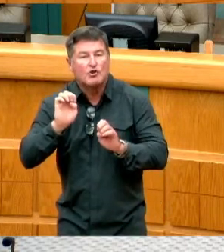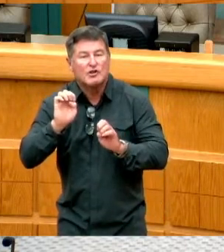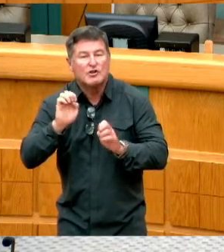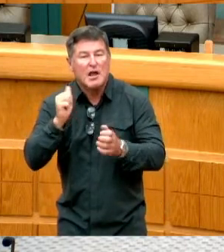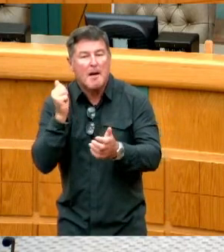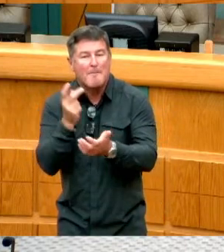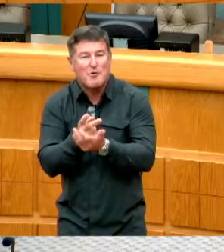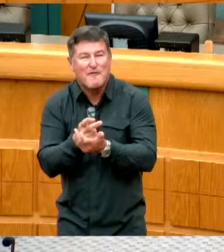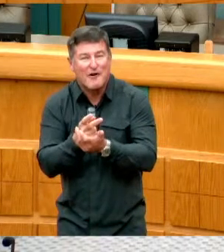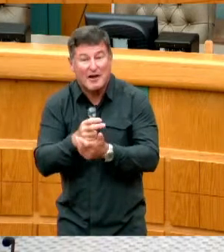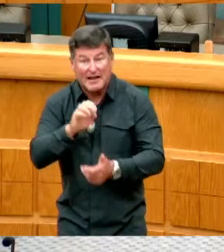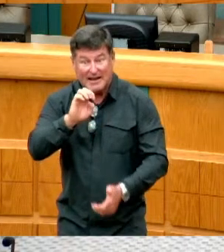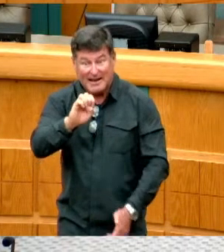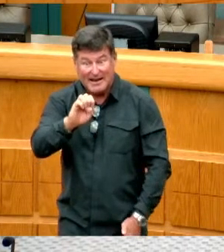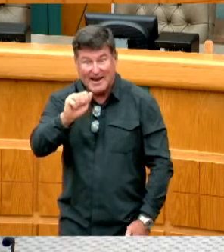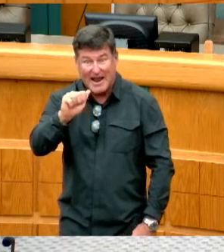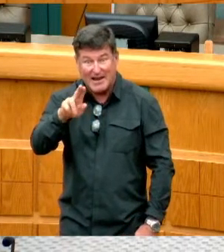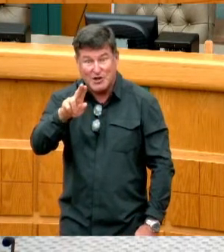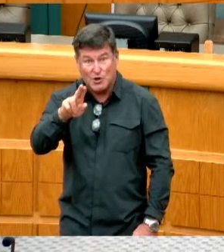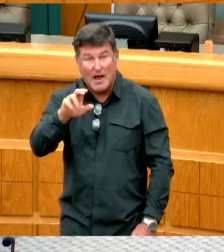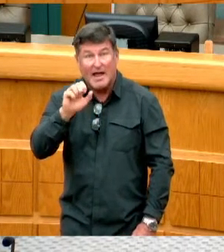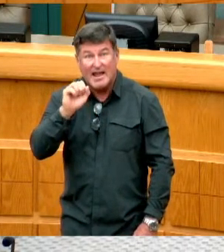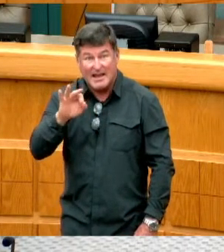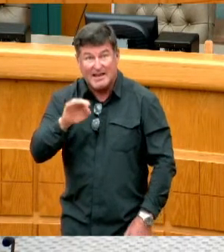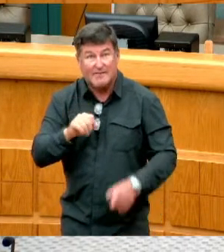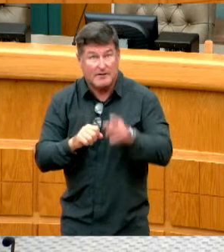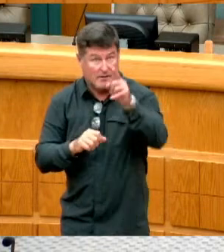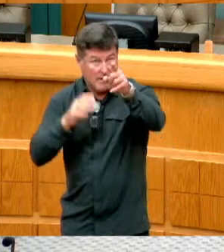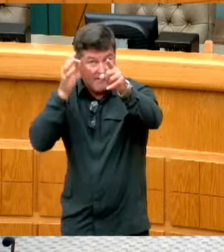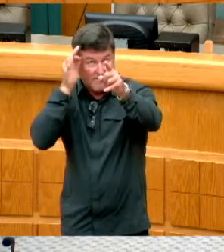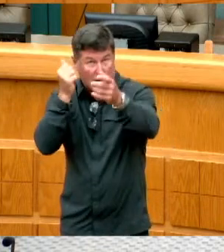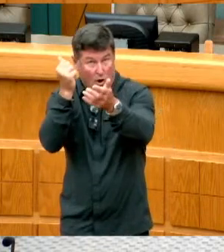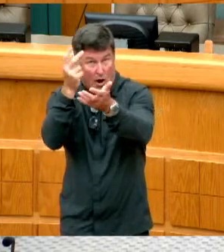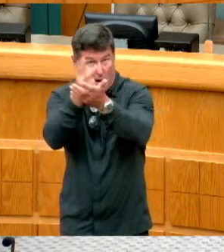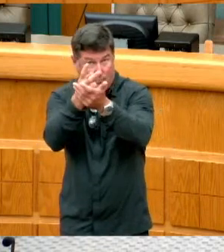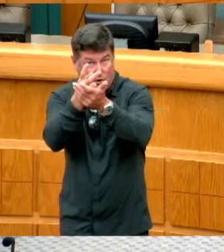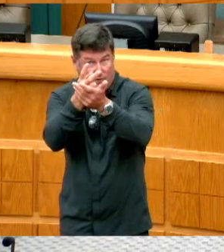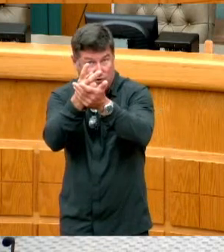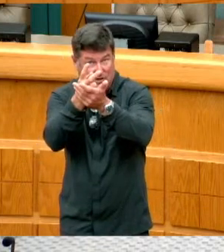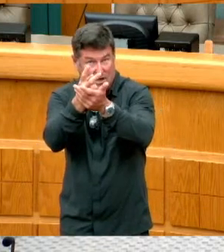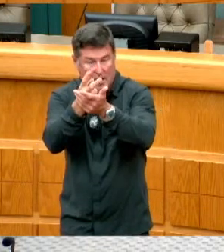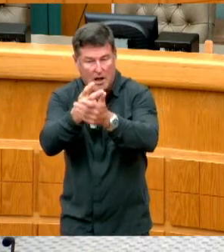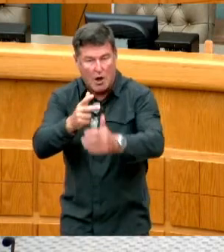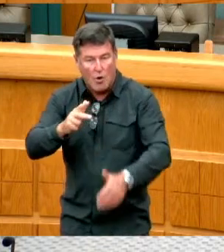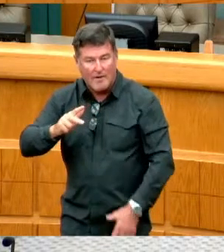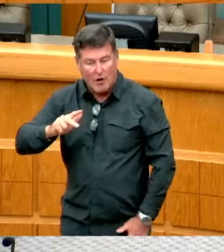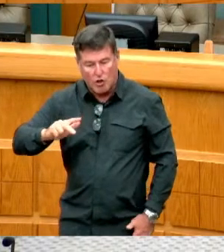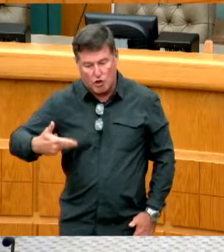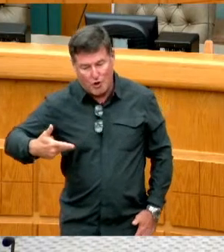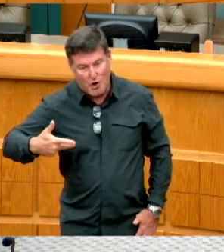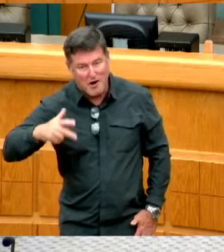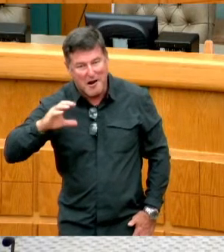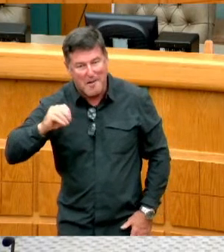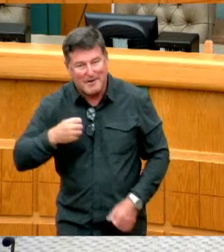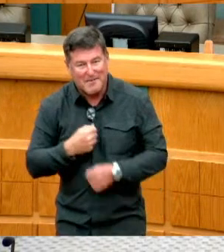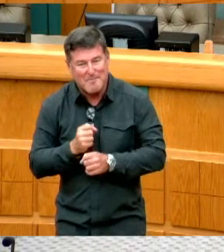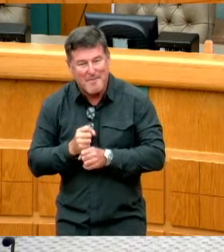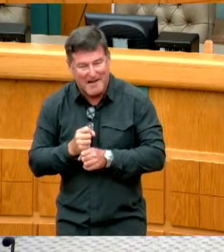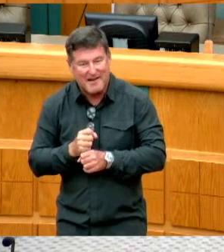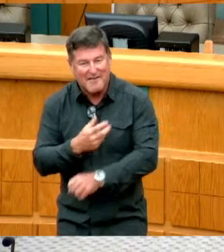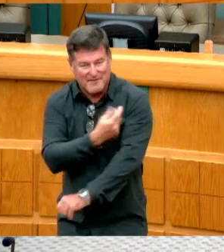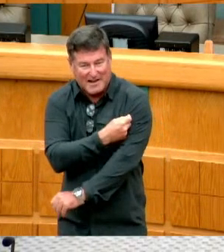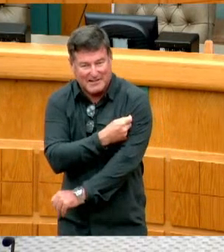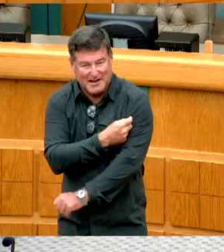do for us is give our nation a third supplier. This is a game changer. And the good news is that this Johnson &